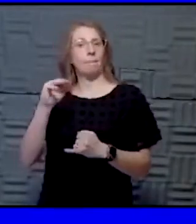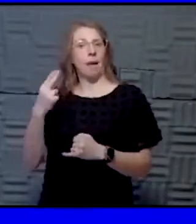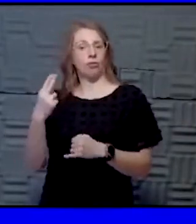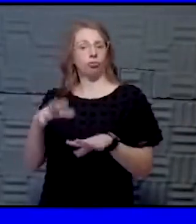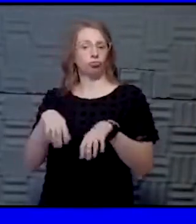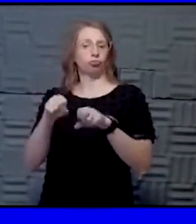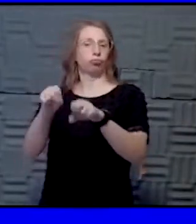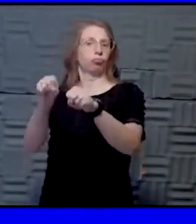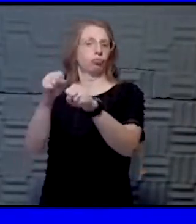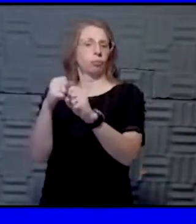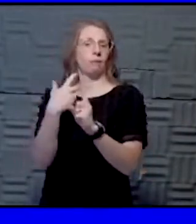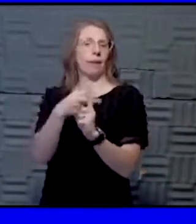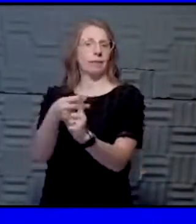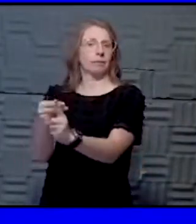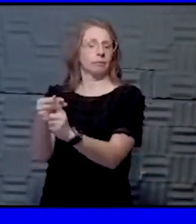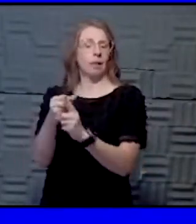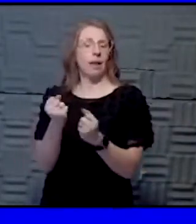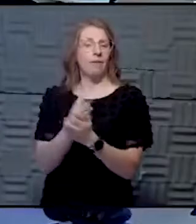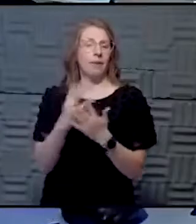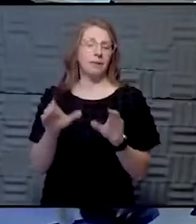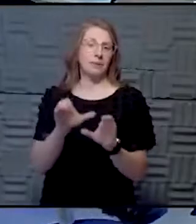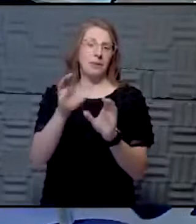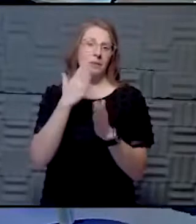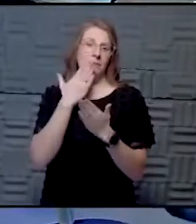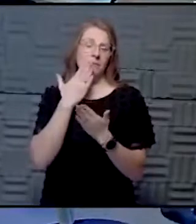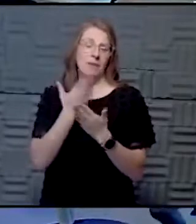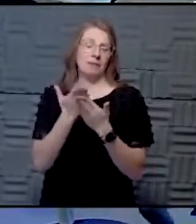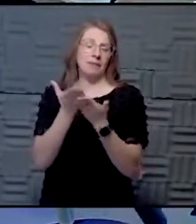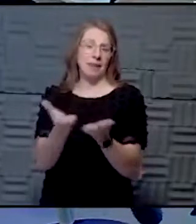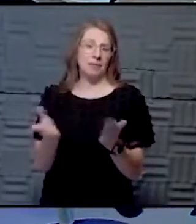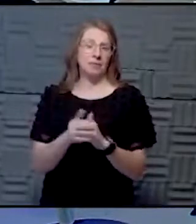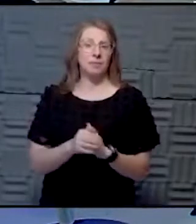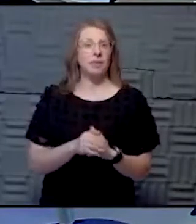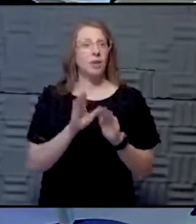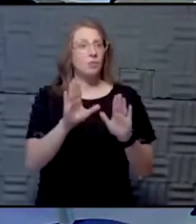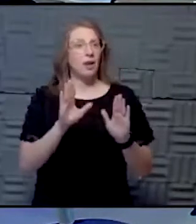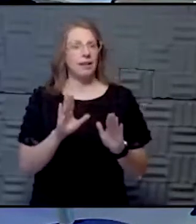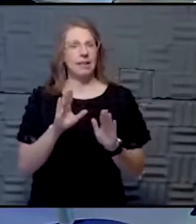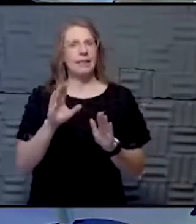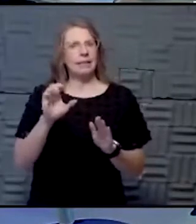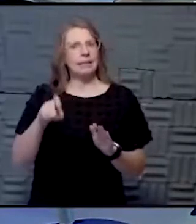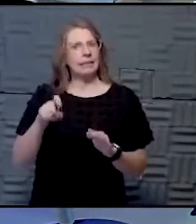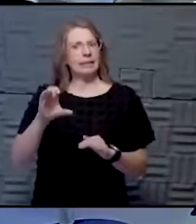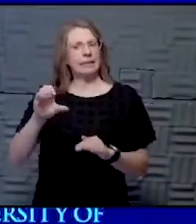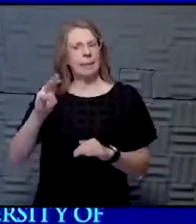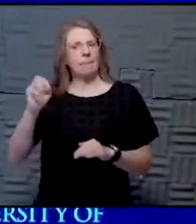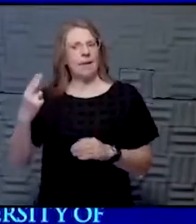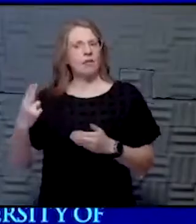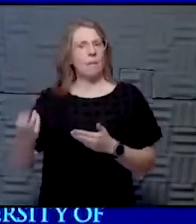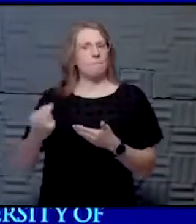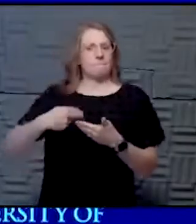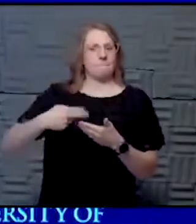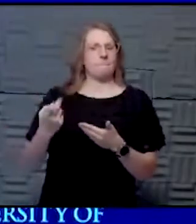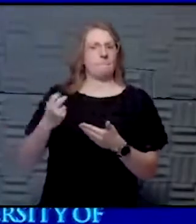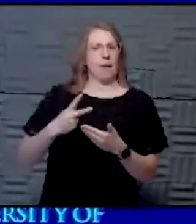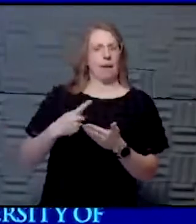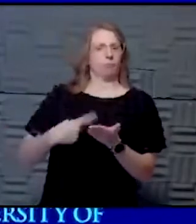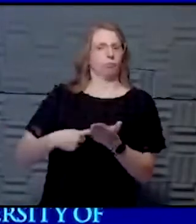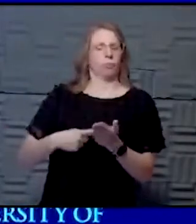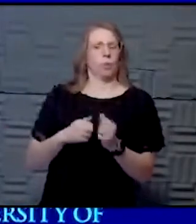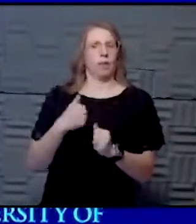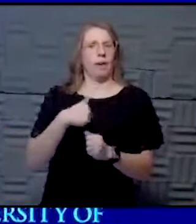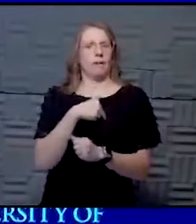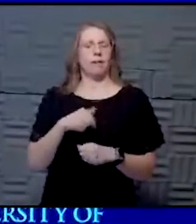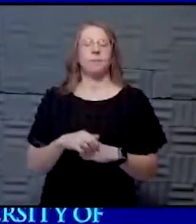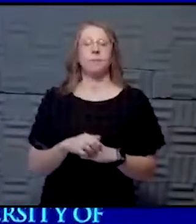and everything has been going pretty well there. Which is great. Yeah. And you get them back on the program and talk about how those efforts are. Hey, so another thing we heard this